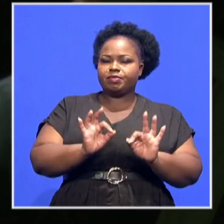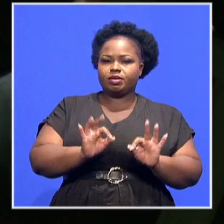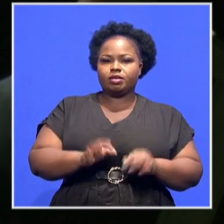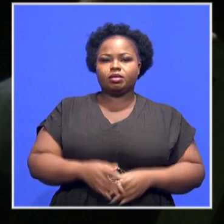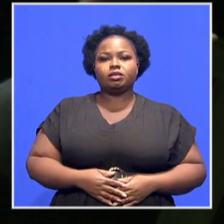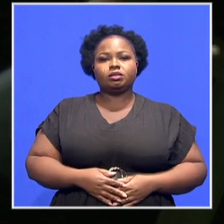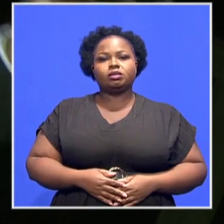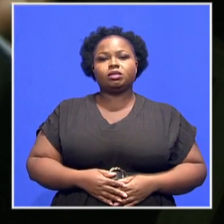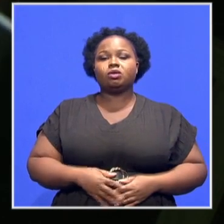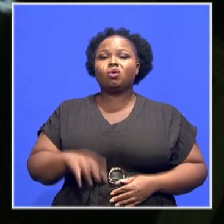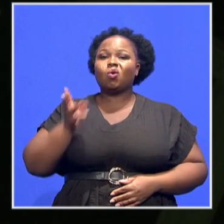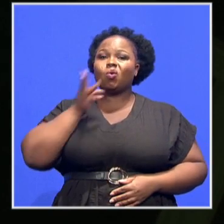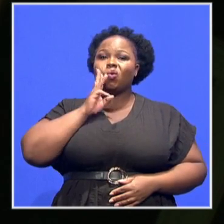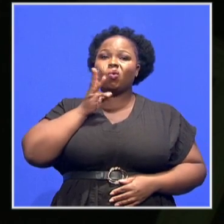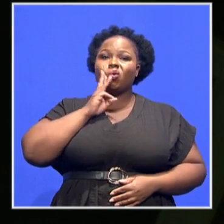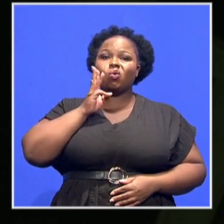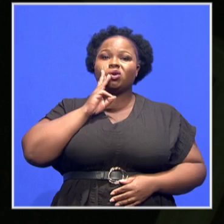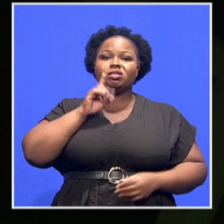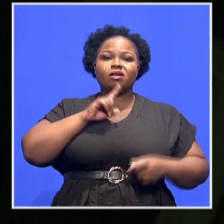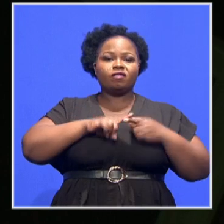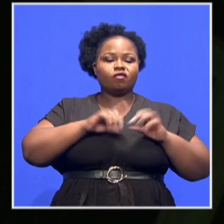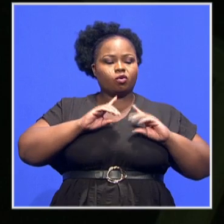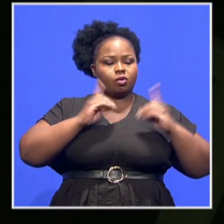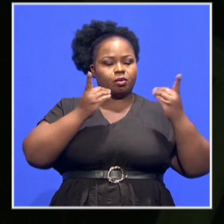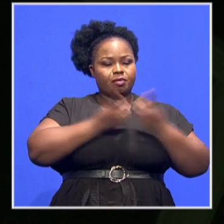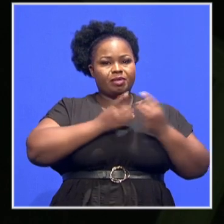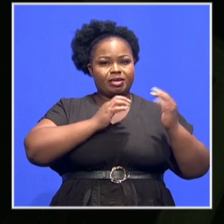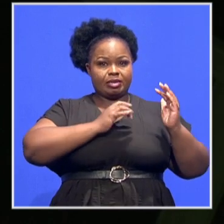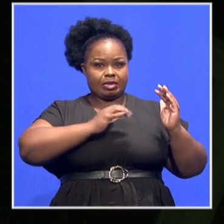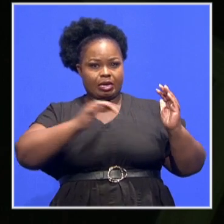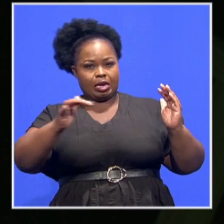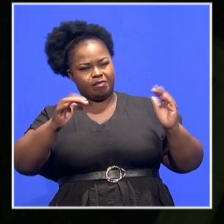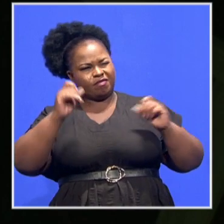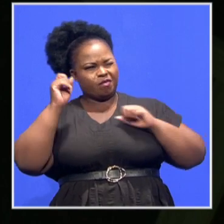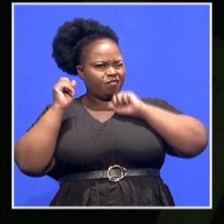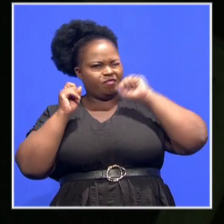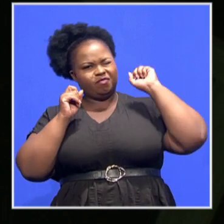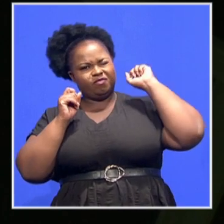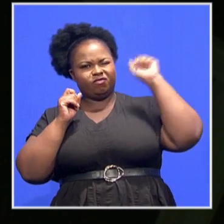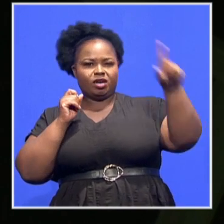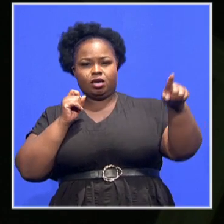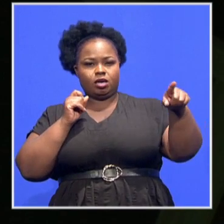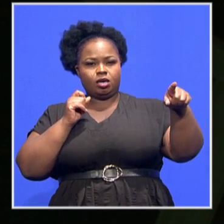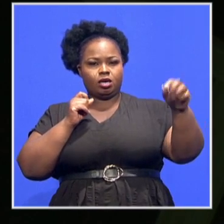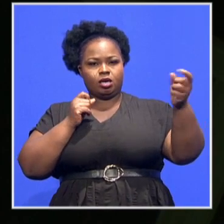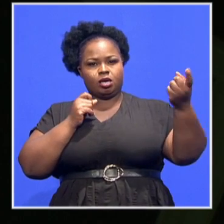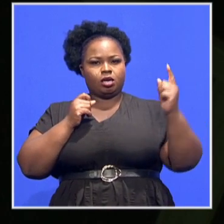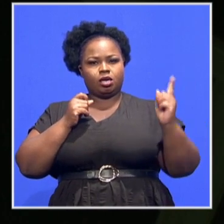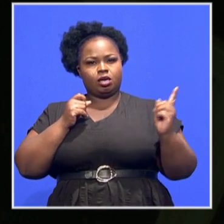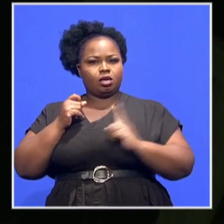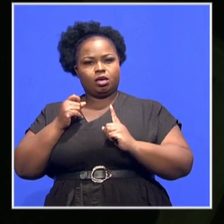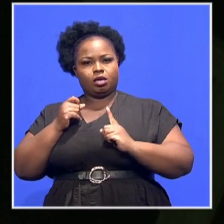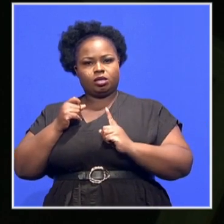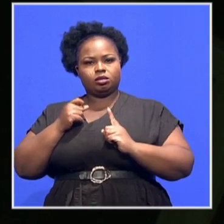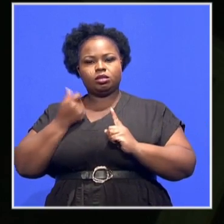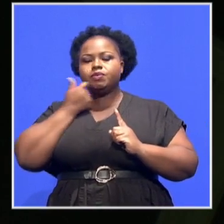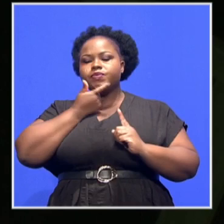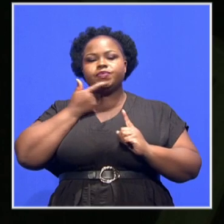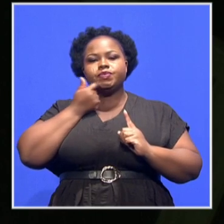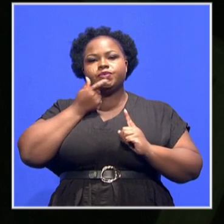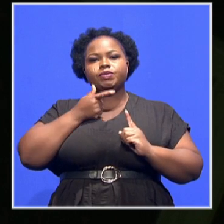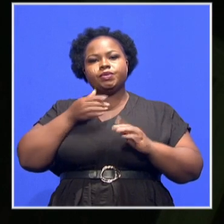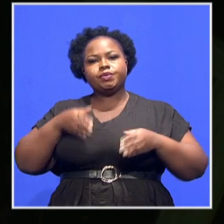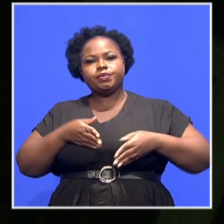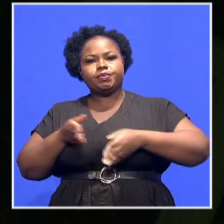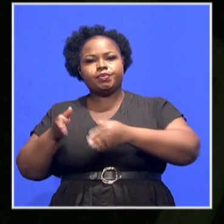transport water from a dam many kilometers away and have the dam just deposit the water